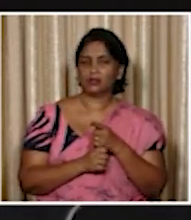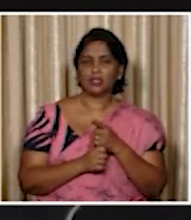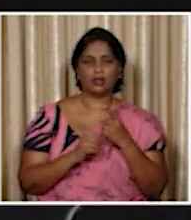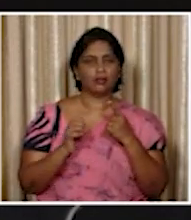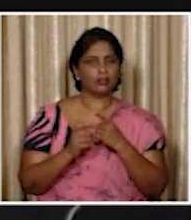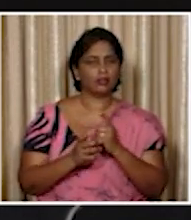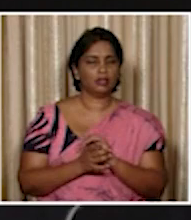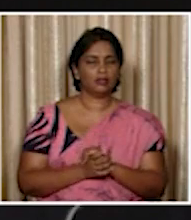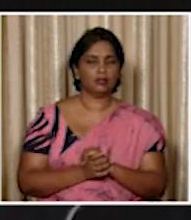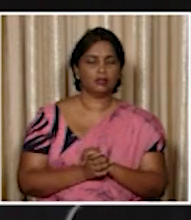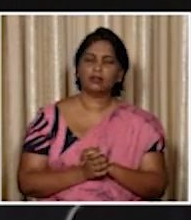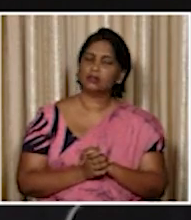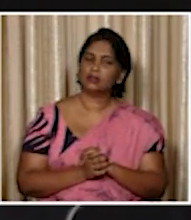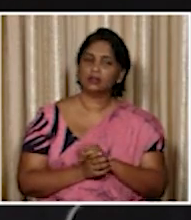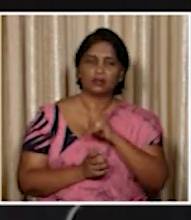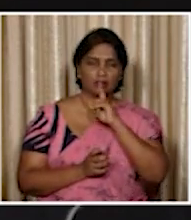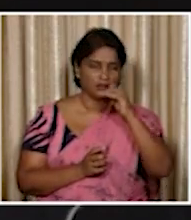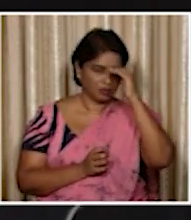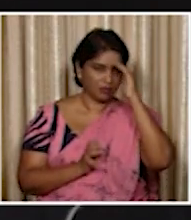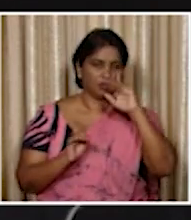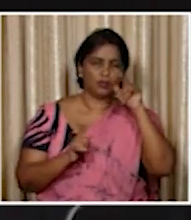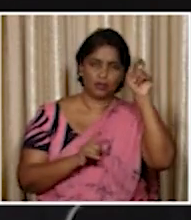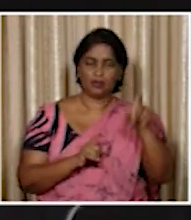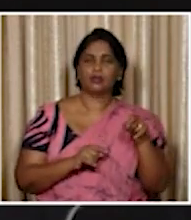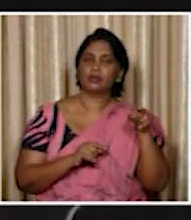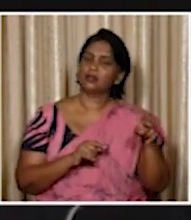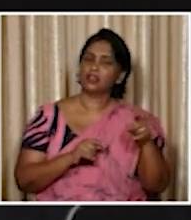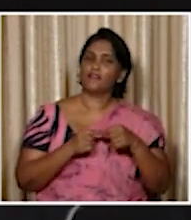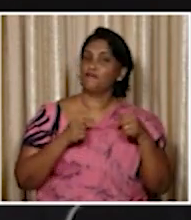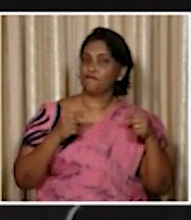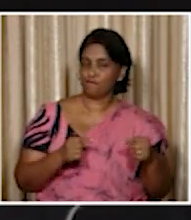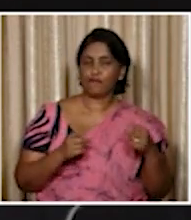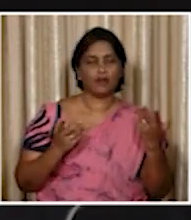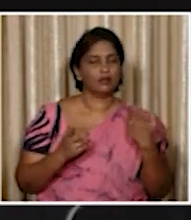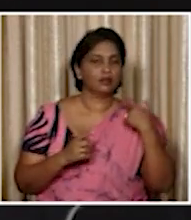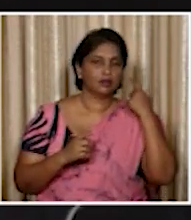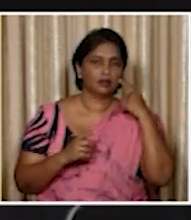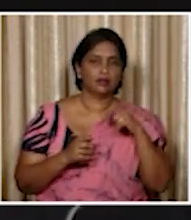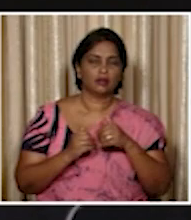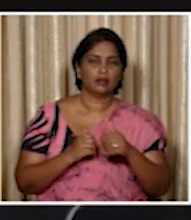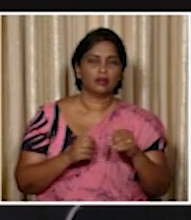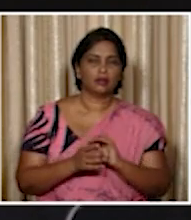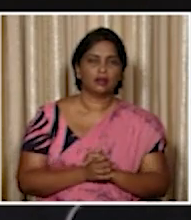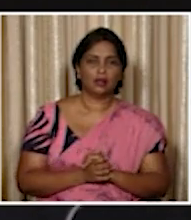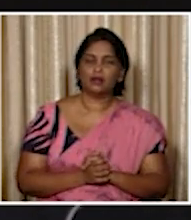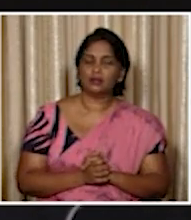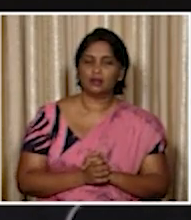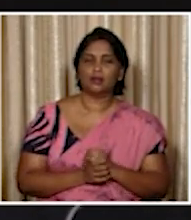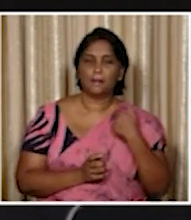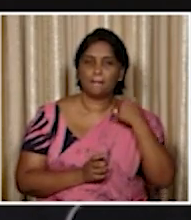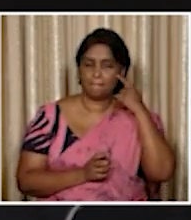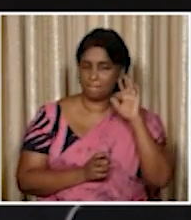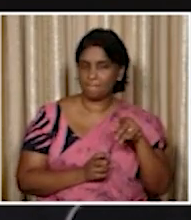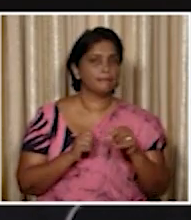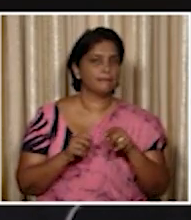King. But it is now history, the position of